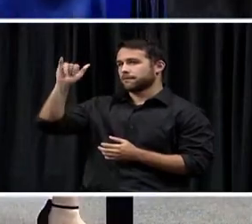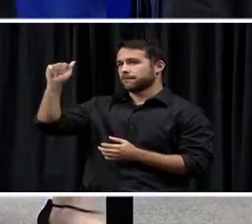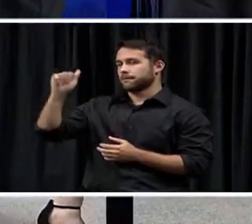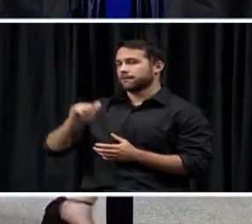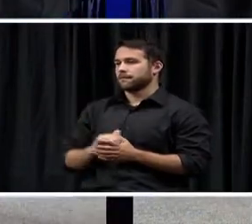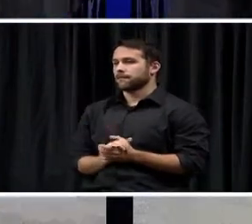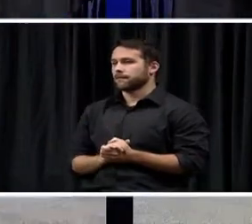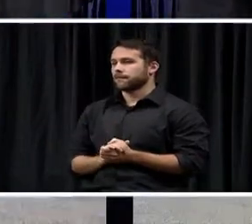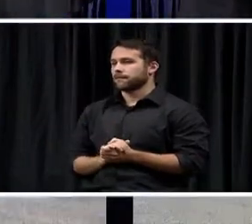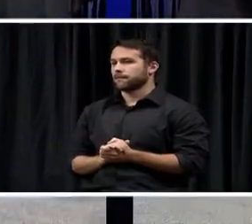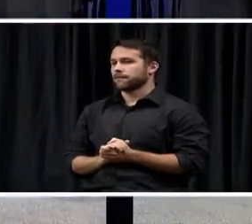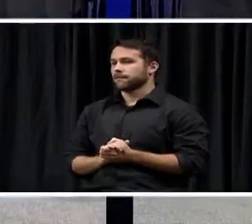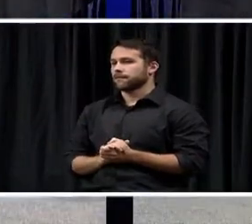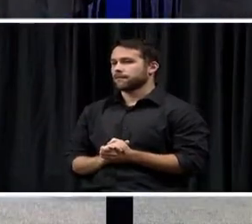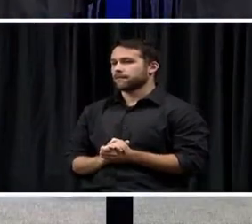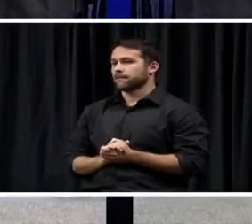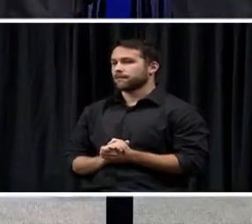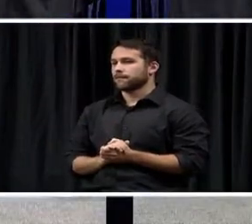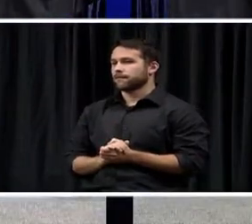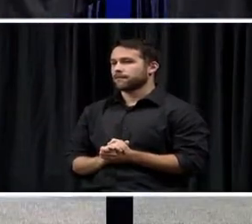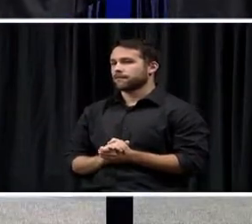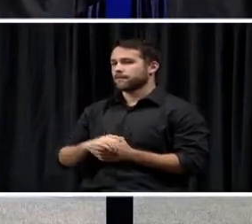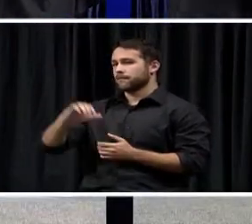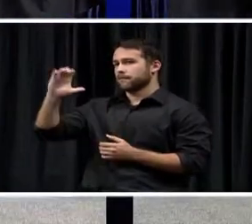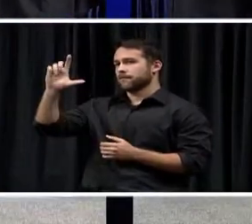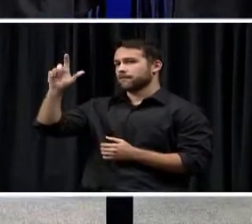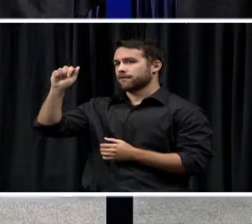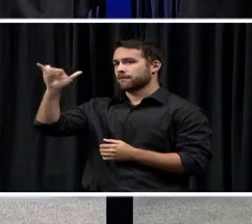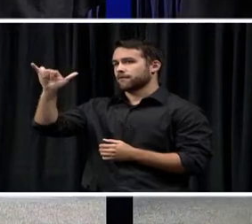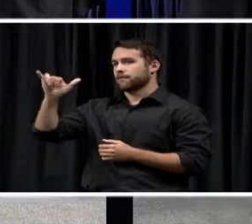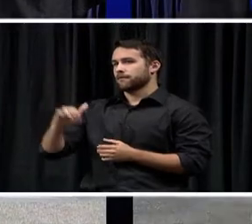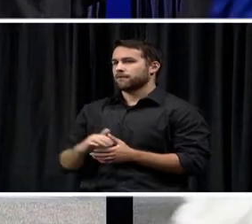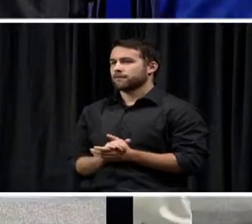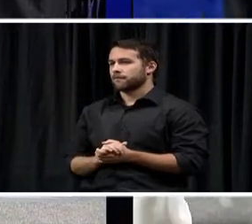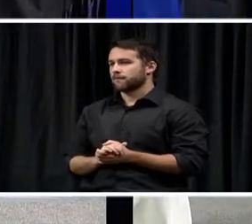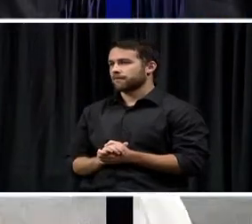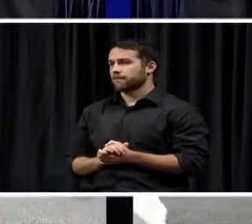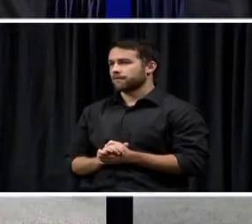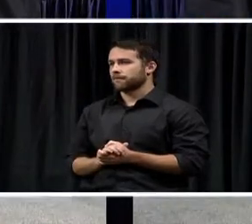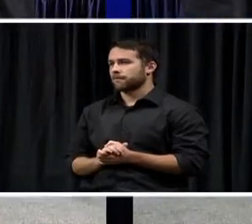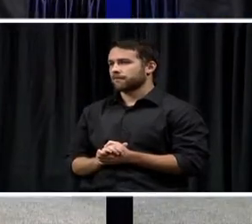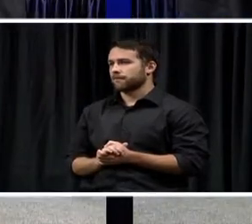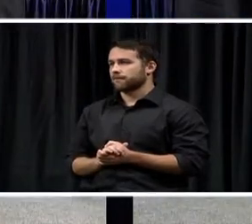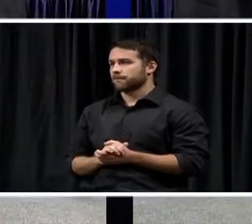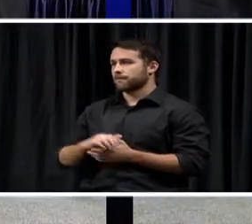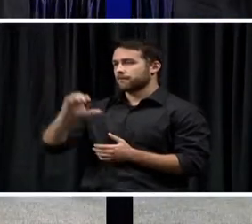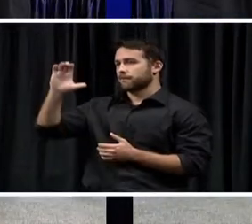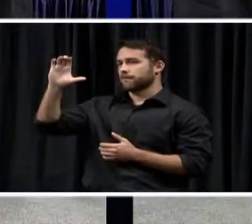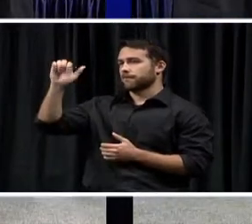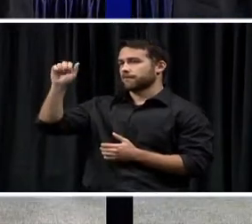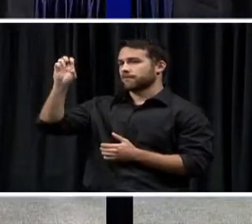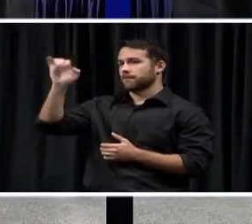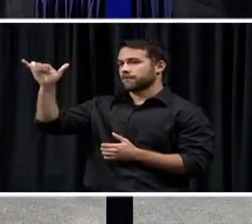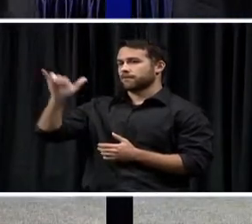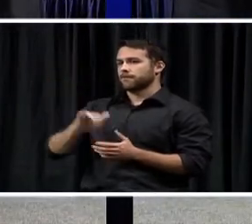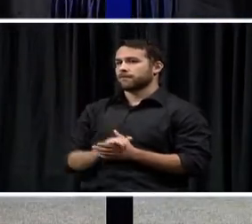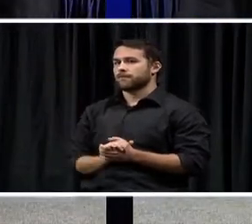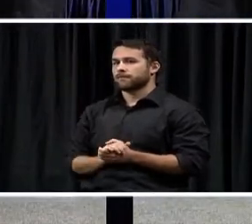Keola Wallace. Clay Joseph Wexler. Casey Deanne